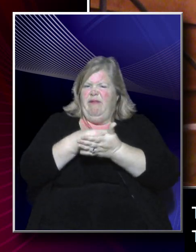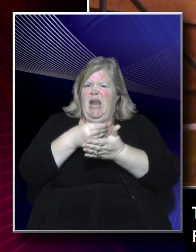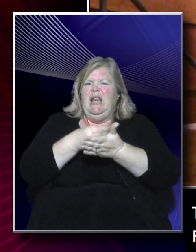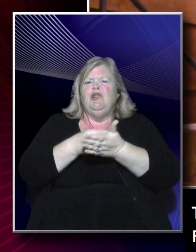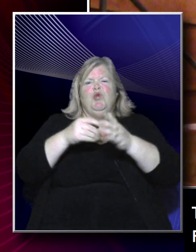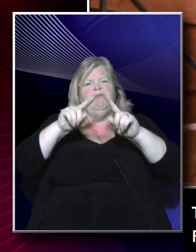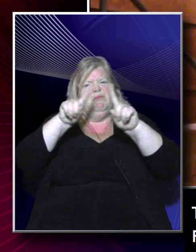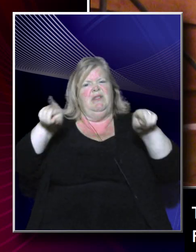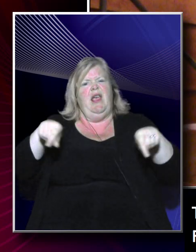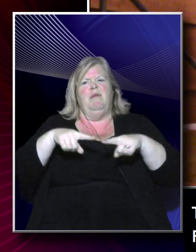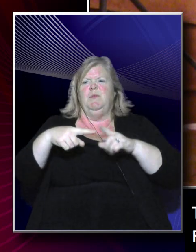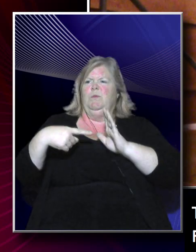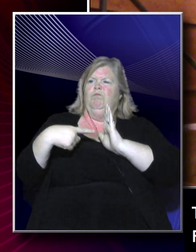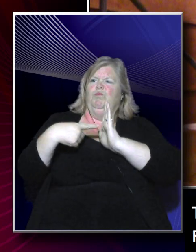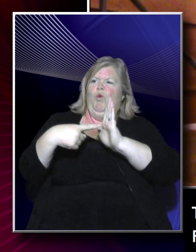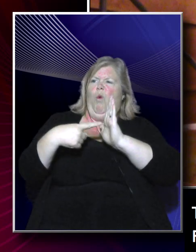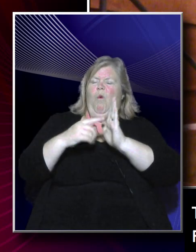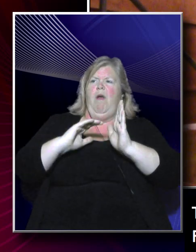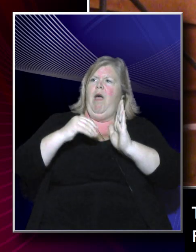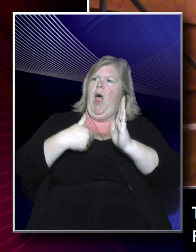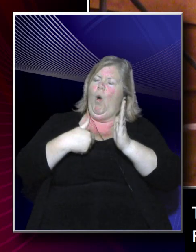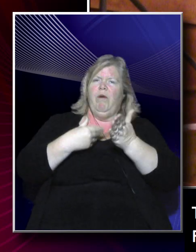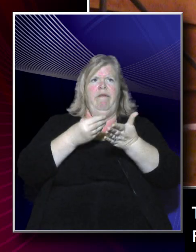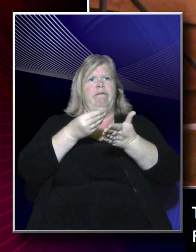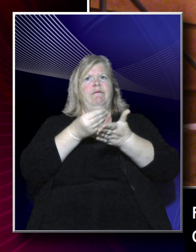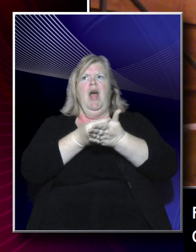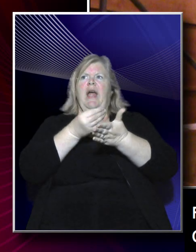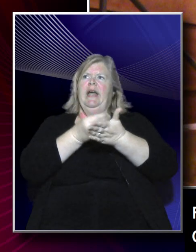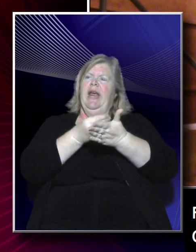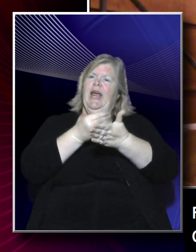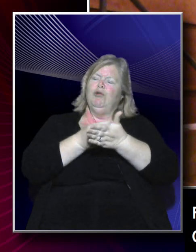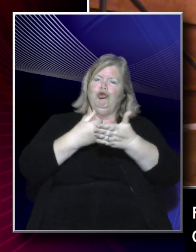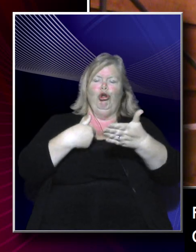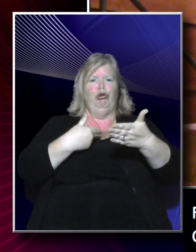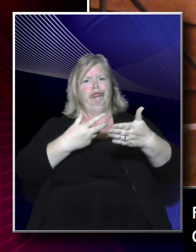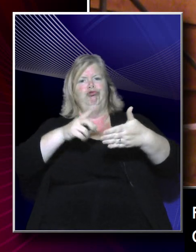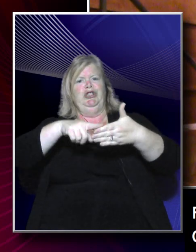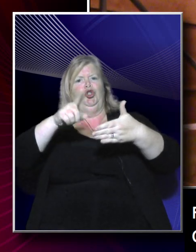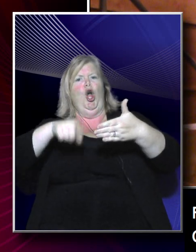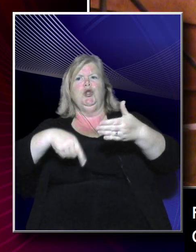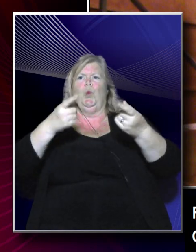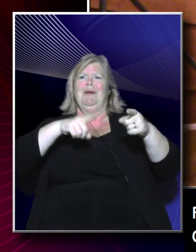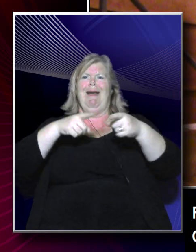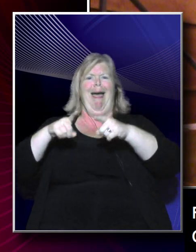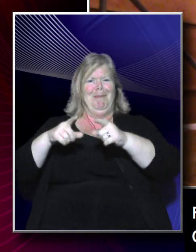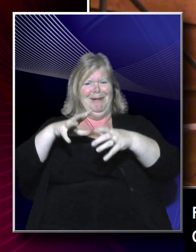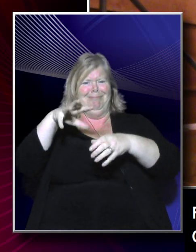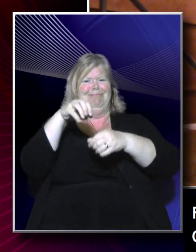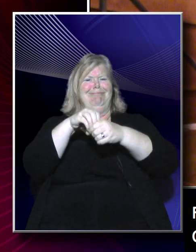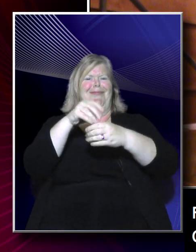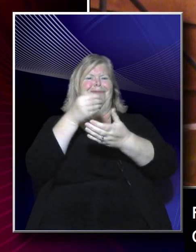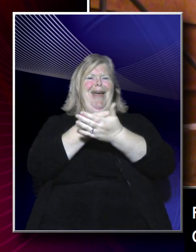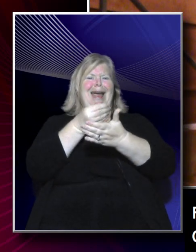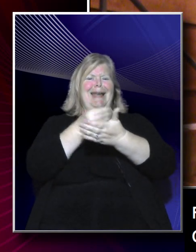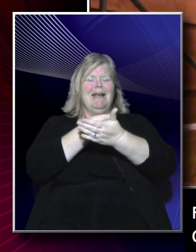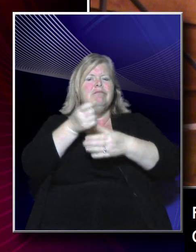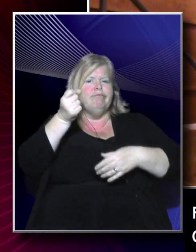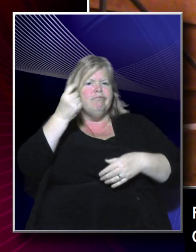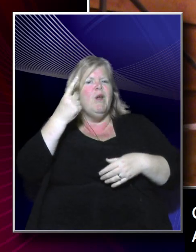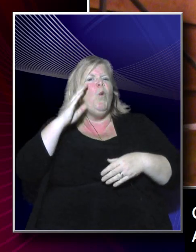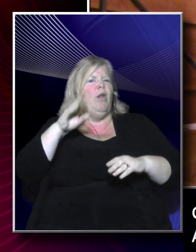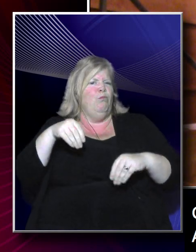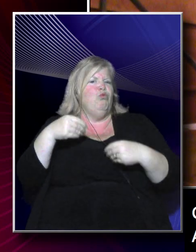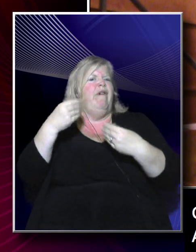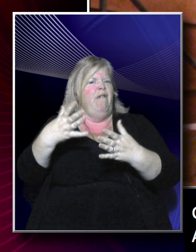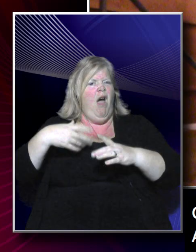would show our financial condition as well as the results of our operations. And with that information, you will see